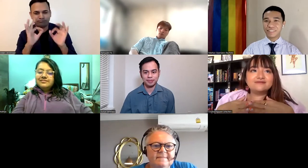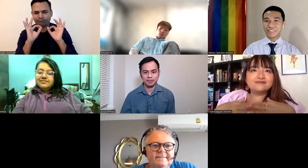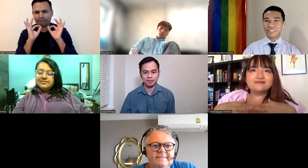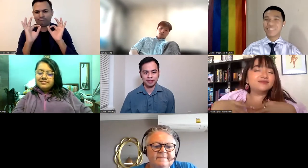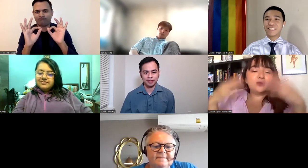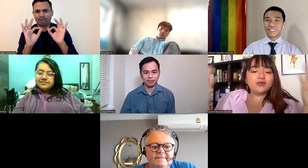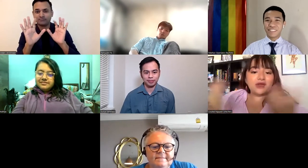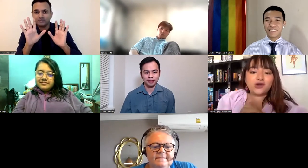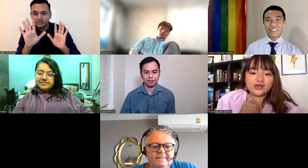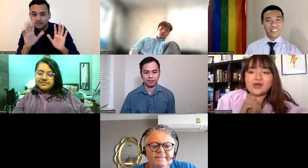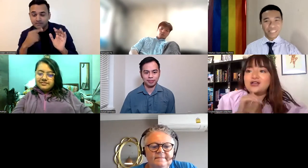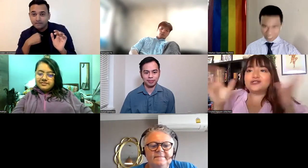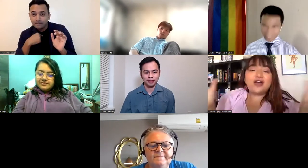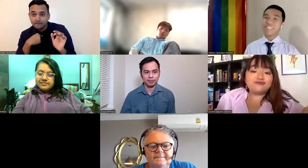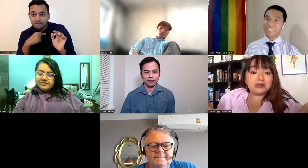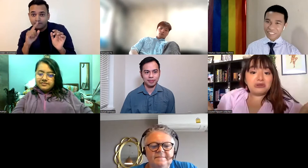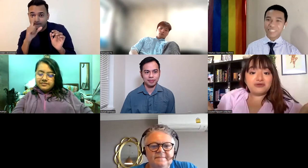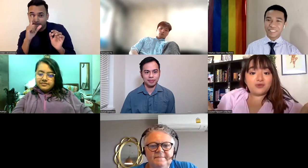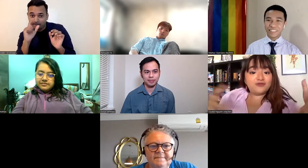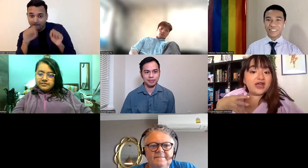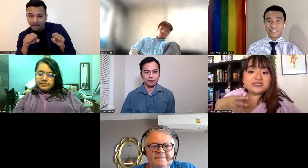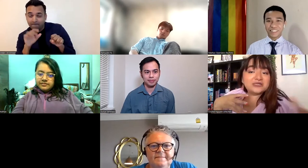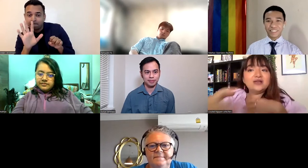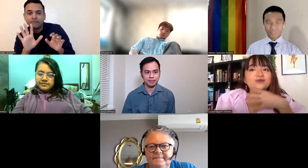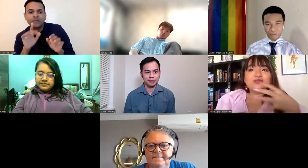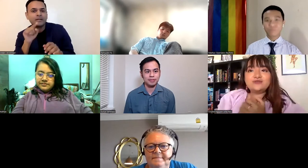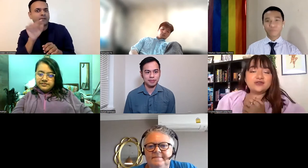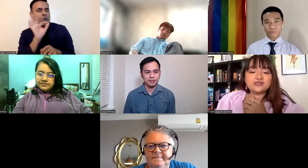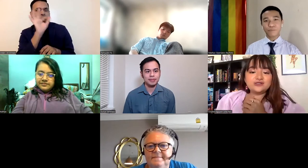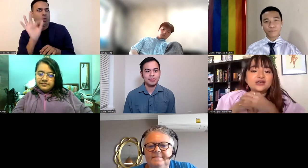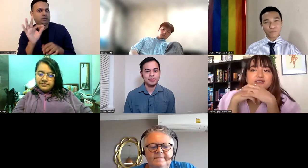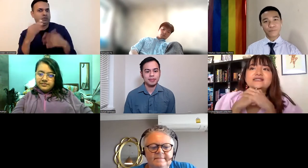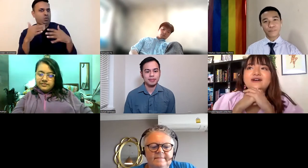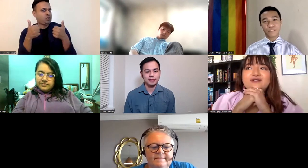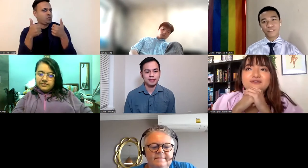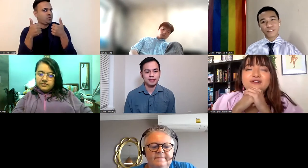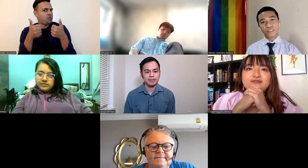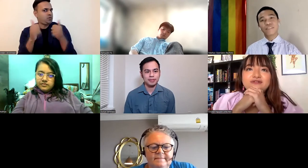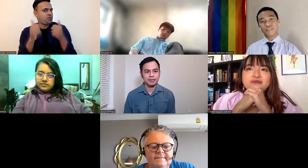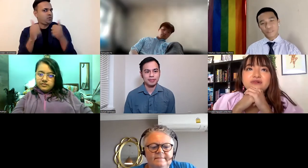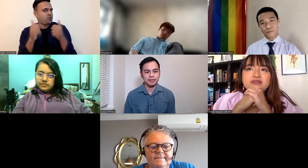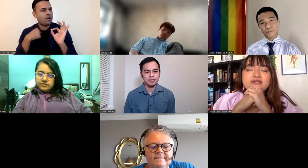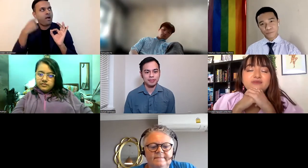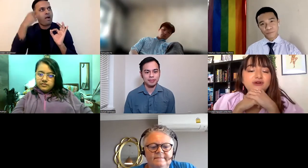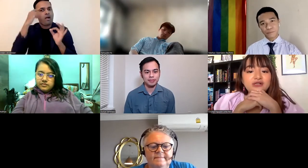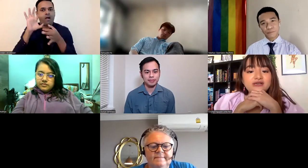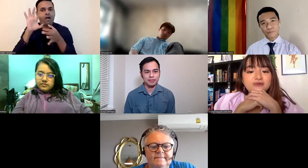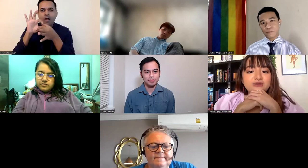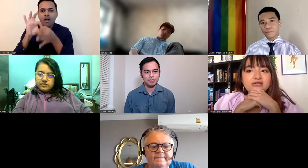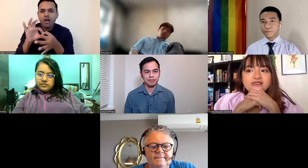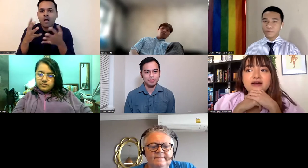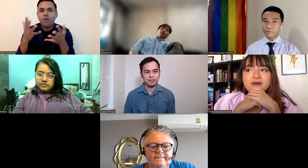said the more the merrier. I just have a lot of more friends with the different intersections of disabilities and